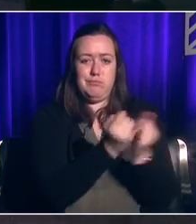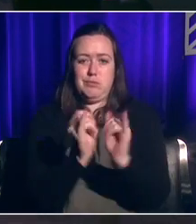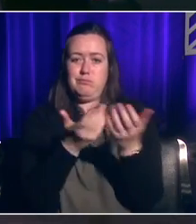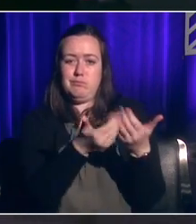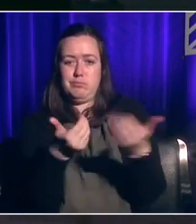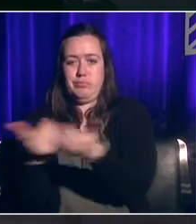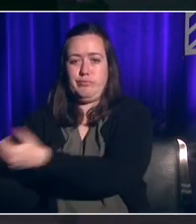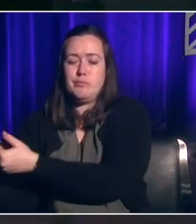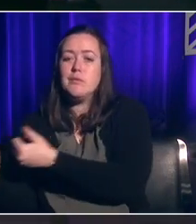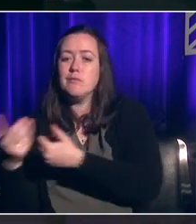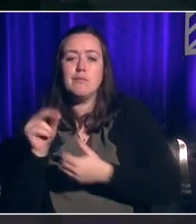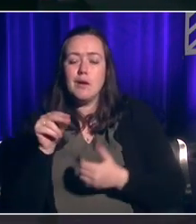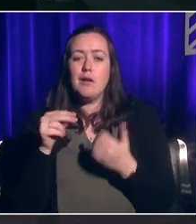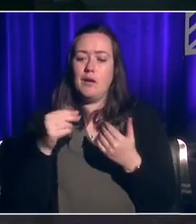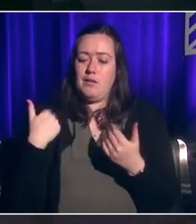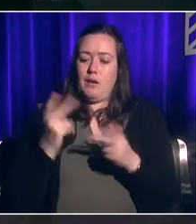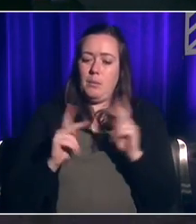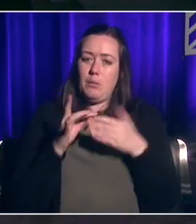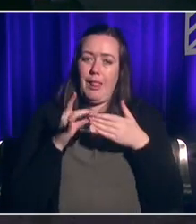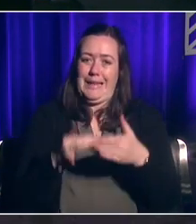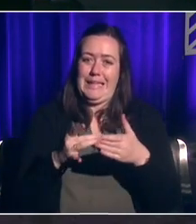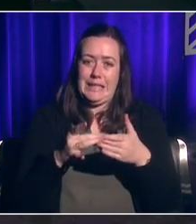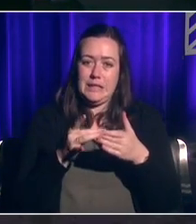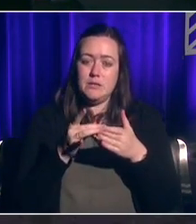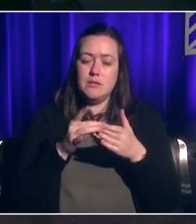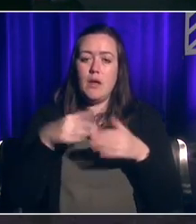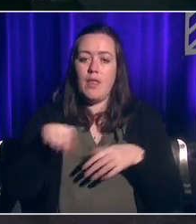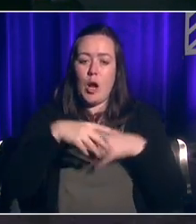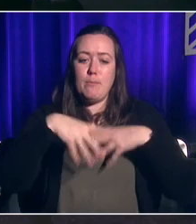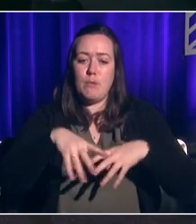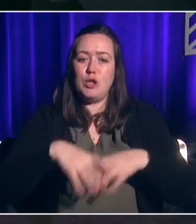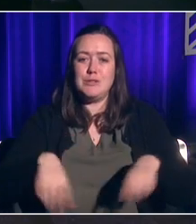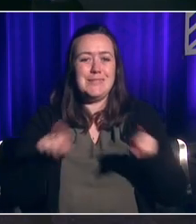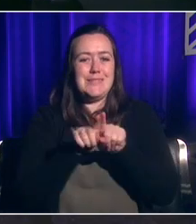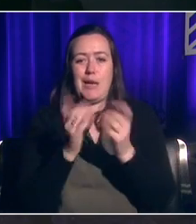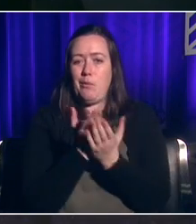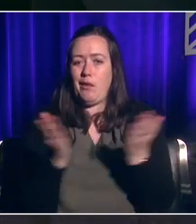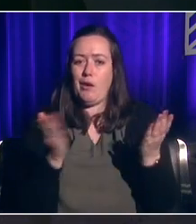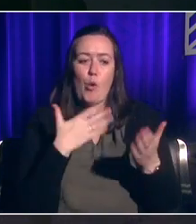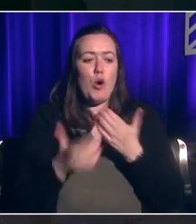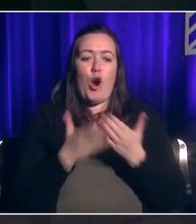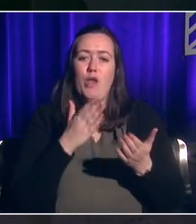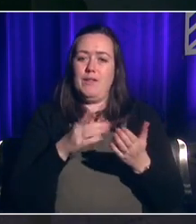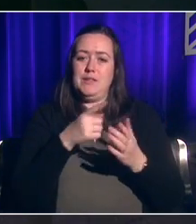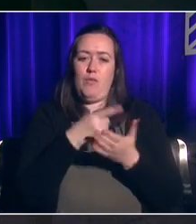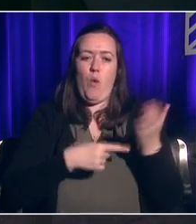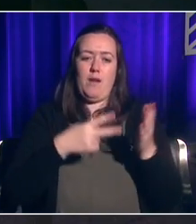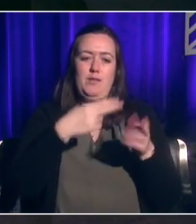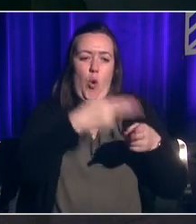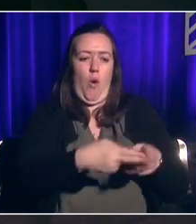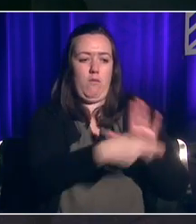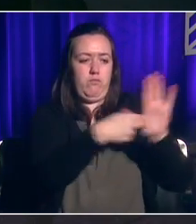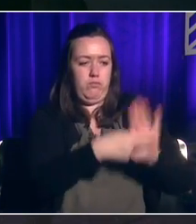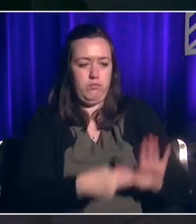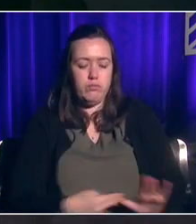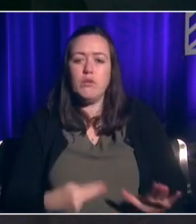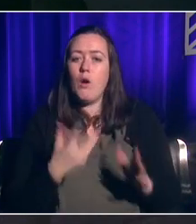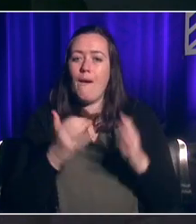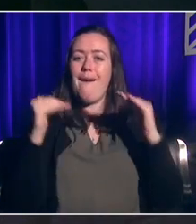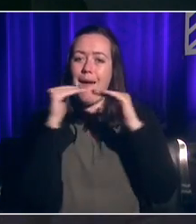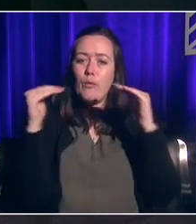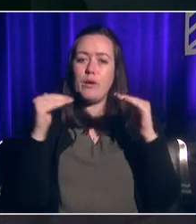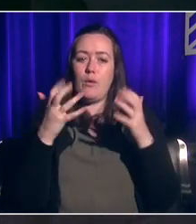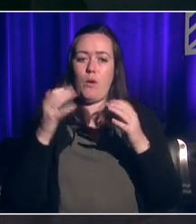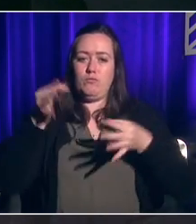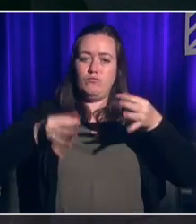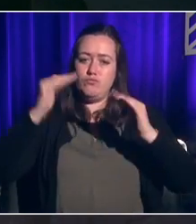way, are marching for the exact same thing: equity and justice, so that they can define a world that they want, the America that